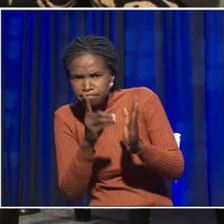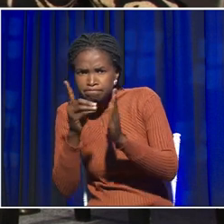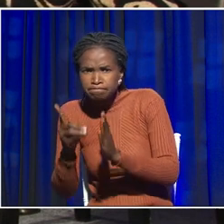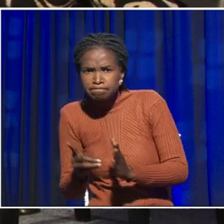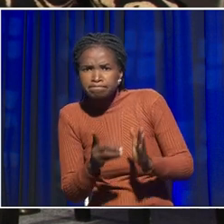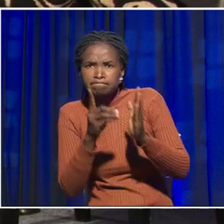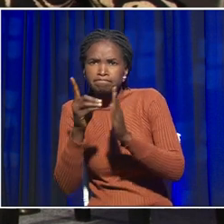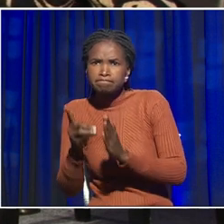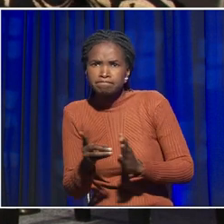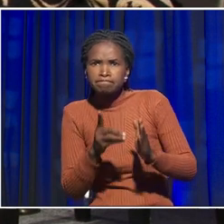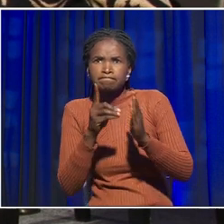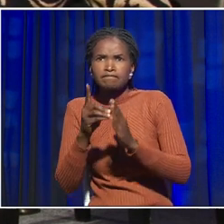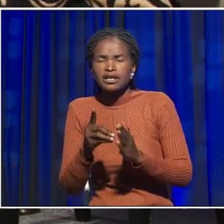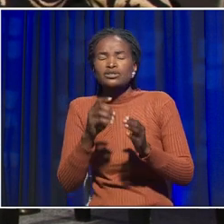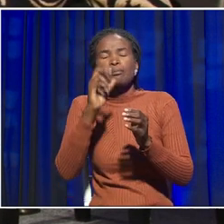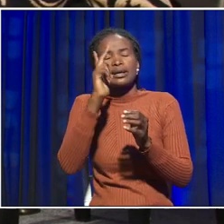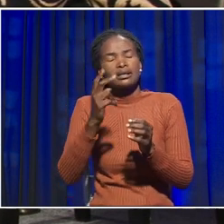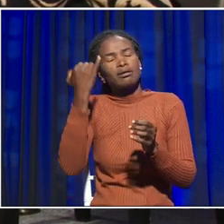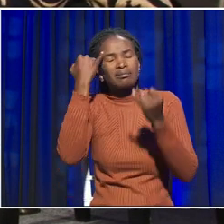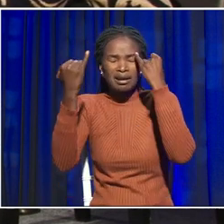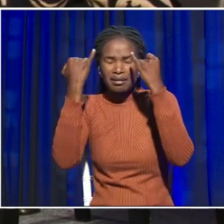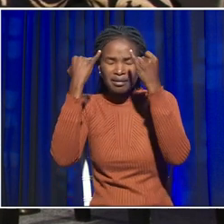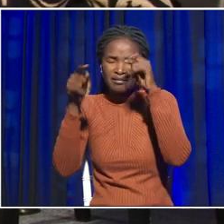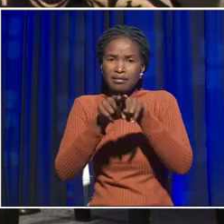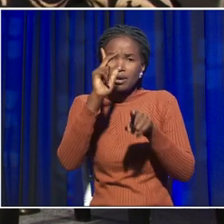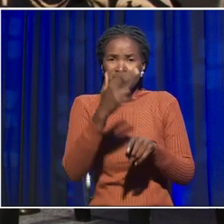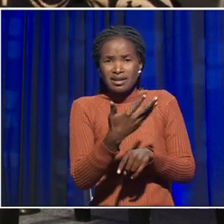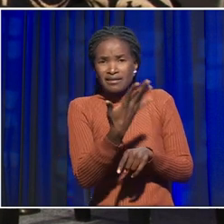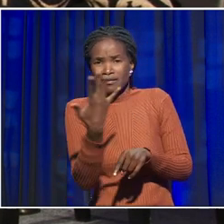has to do, a mathematician like,